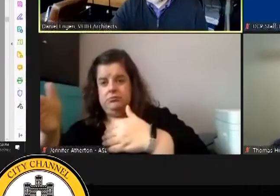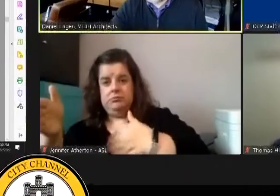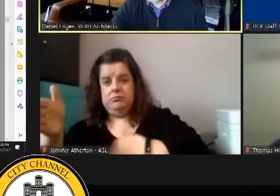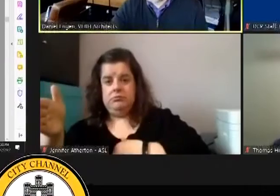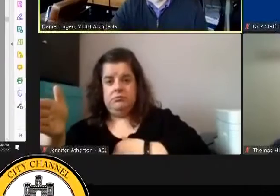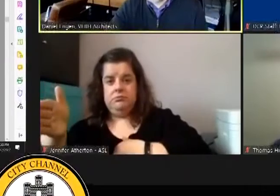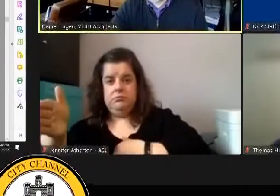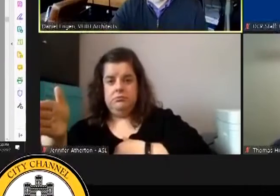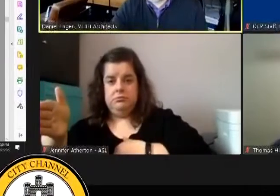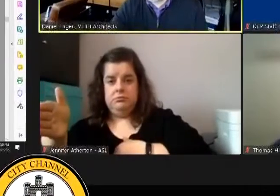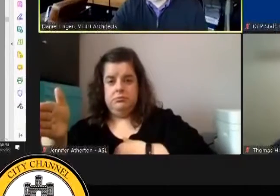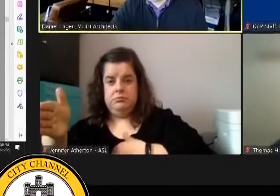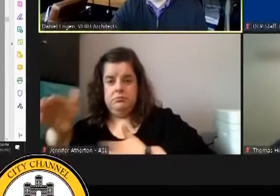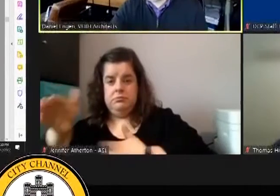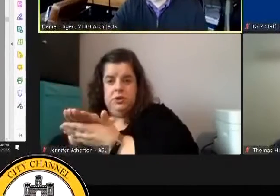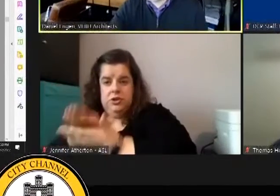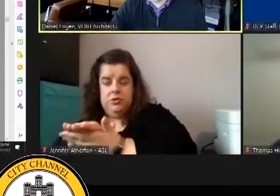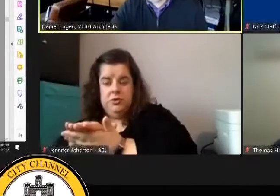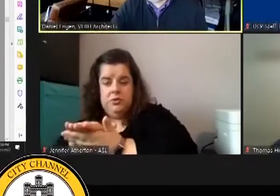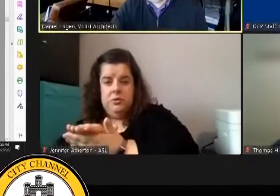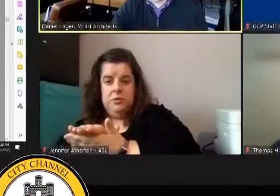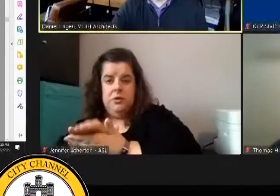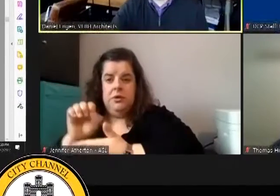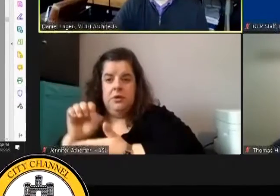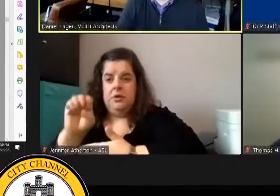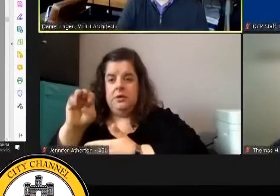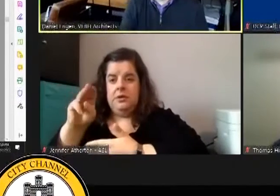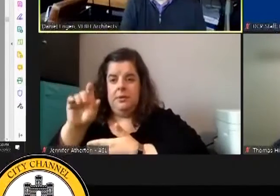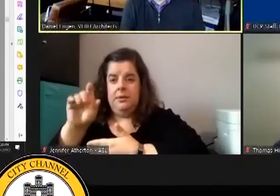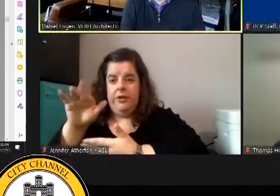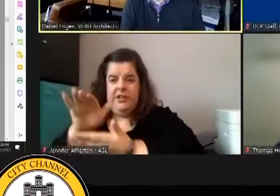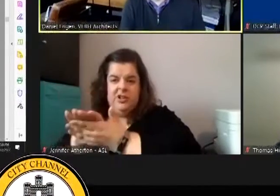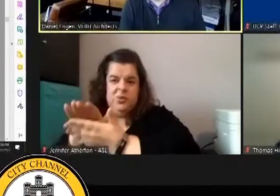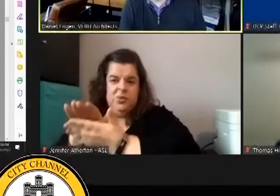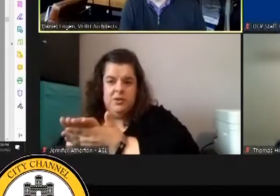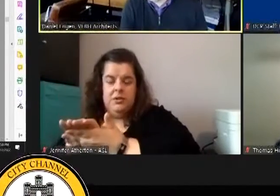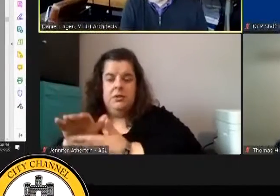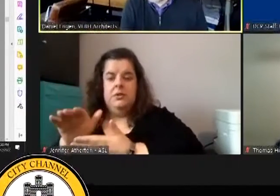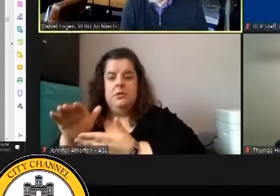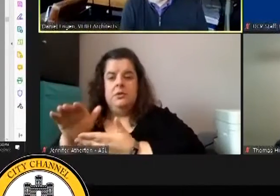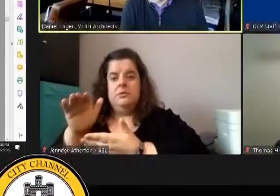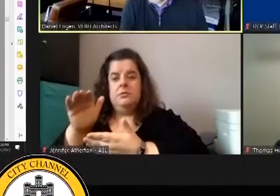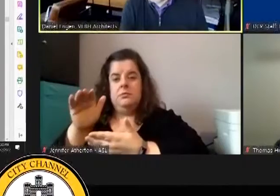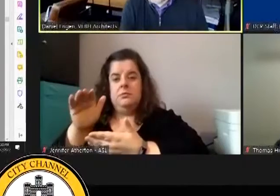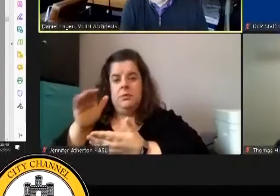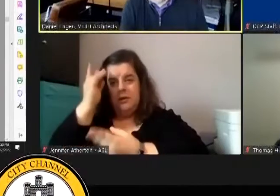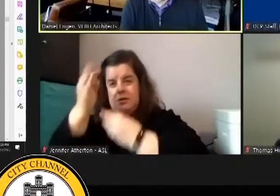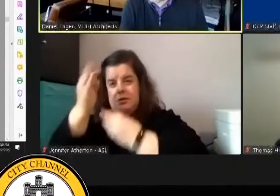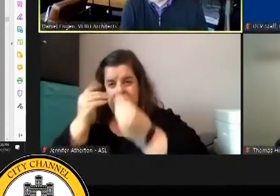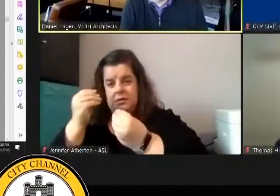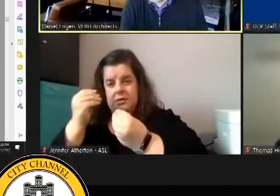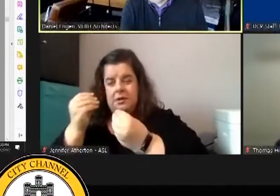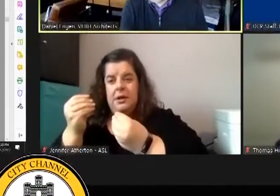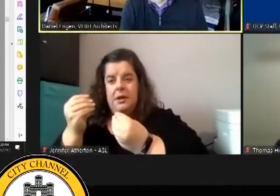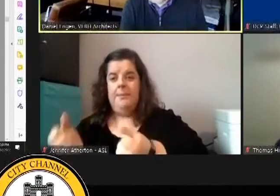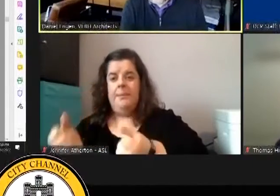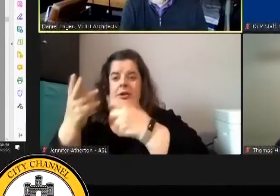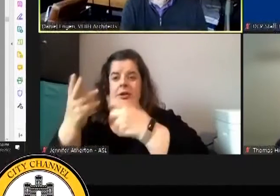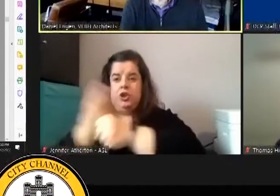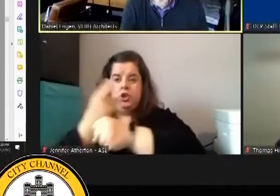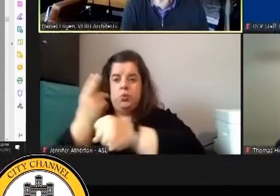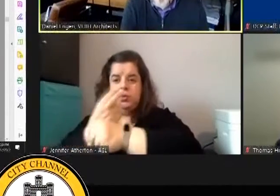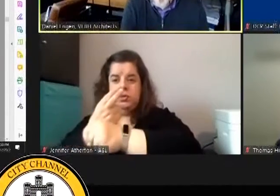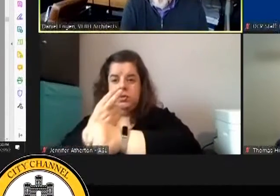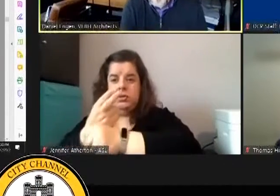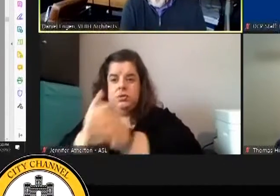The school, the seminary has been considering a multi-use development there,